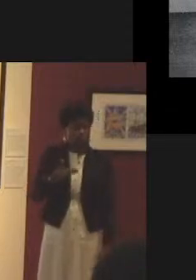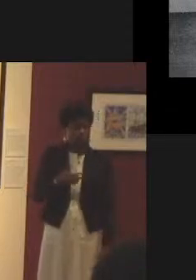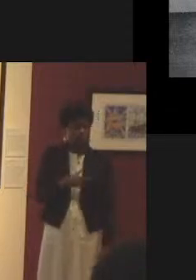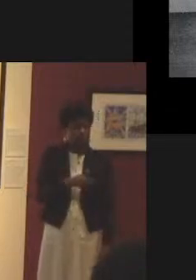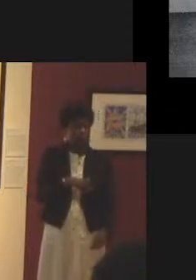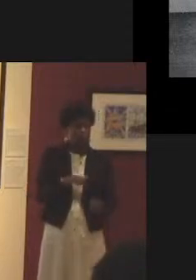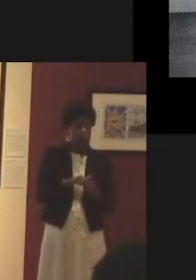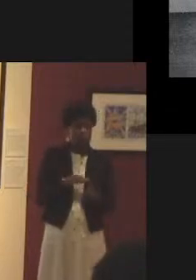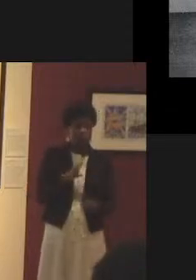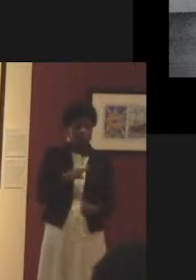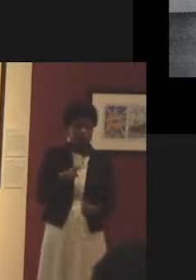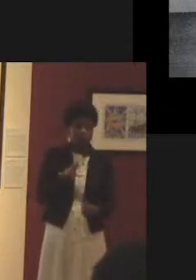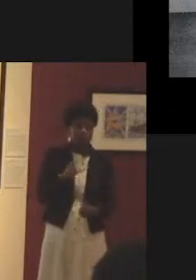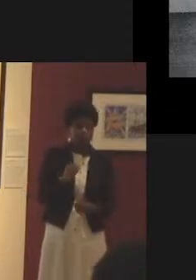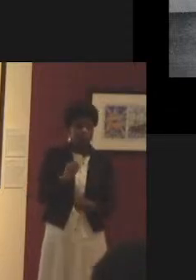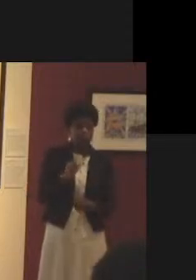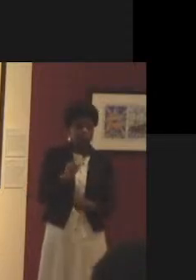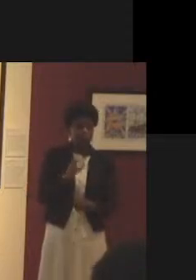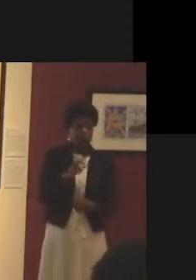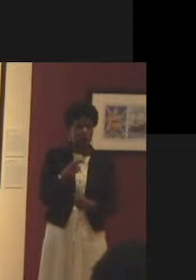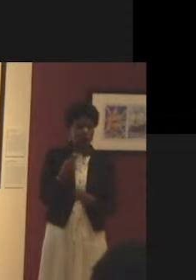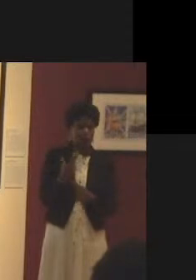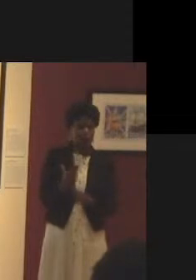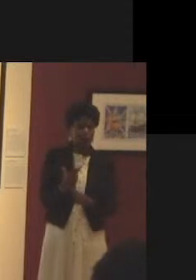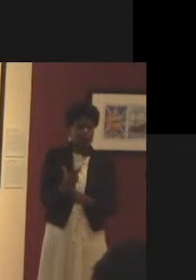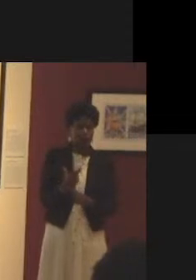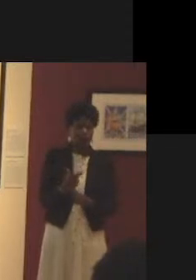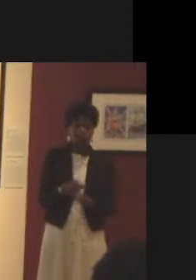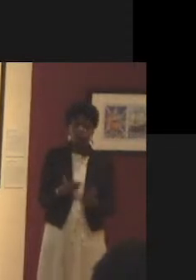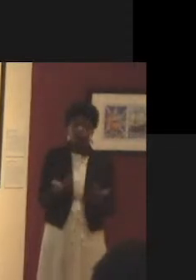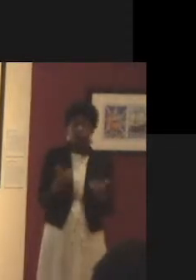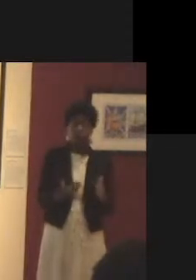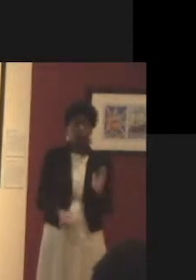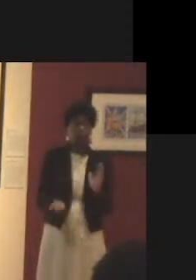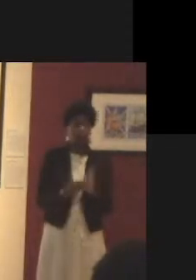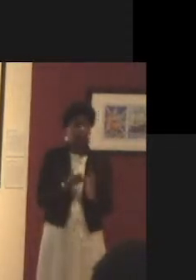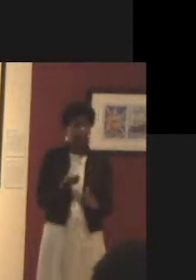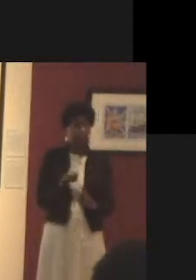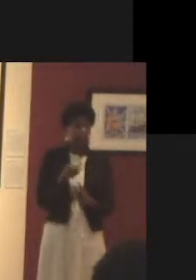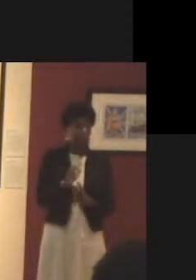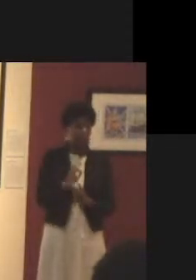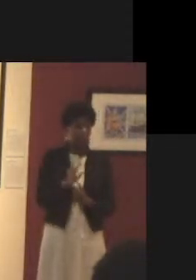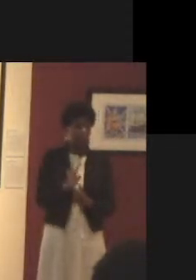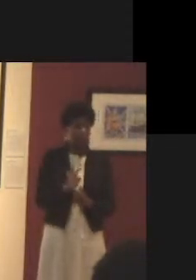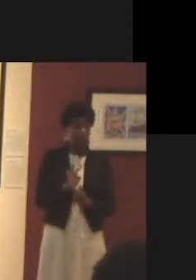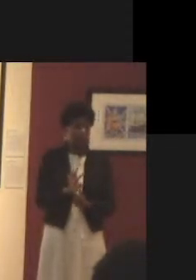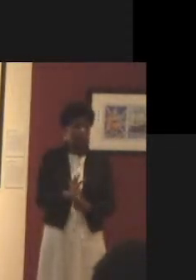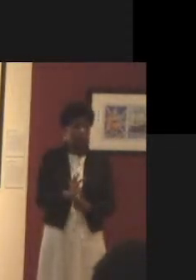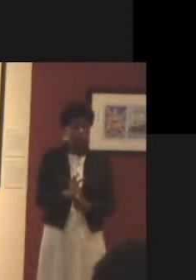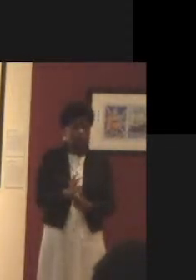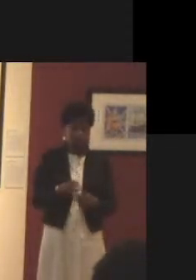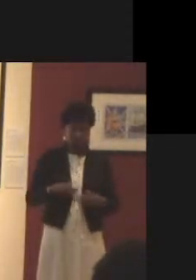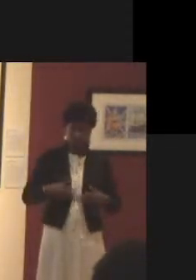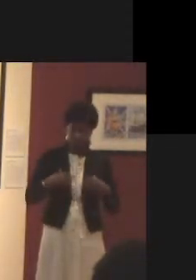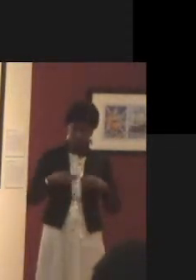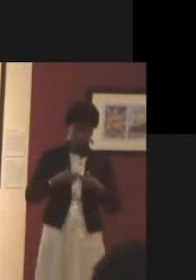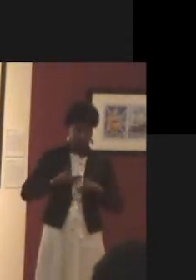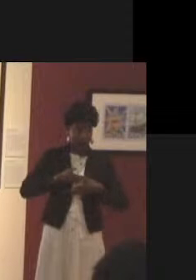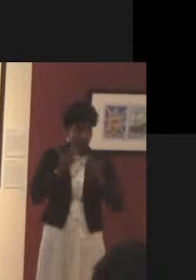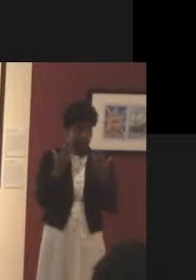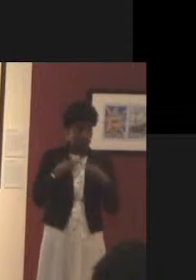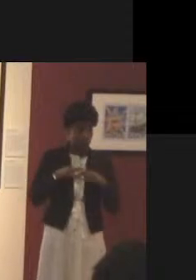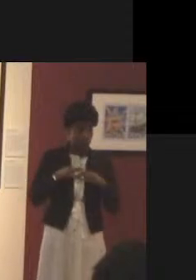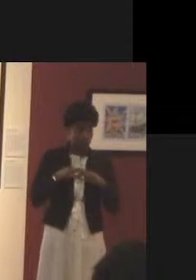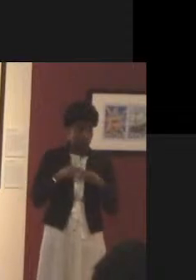a .22 caliber rifle. And again in 1974, where a shirtless Burden was attached